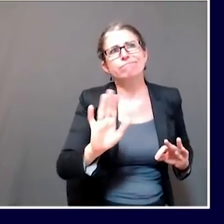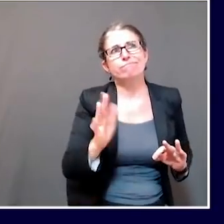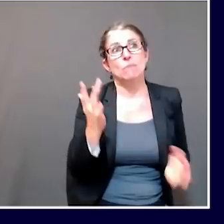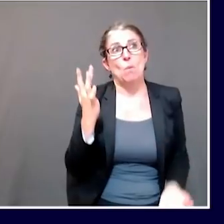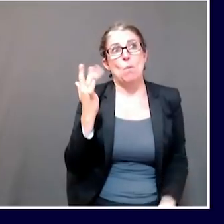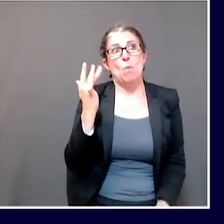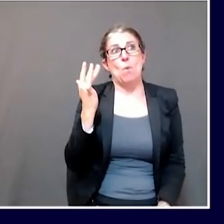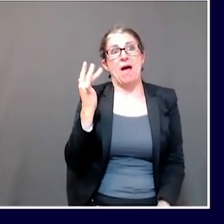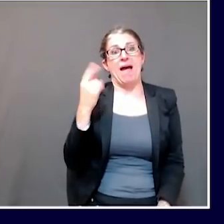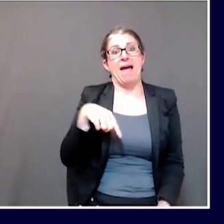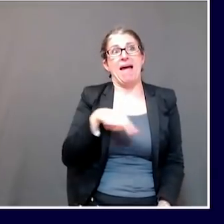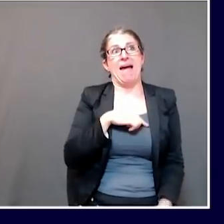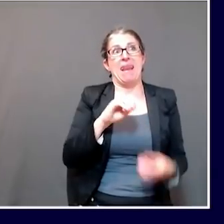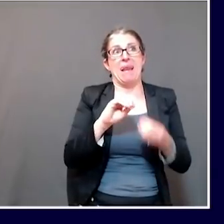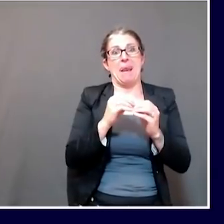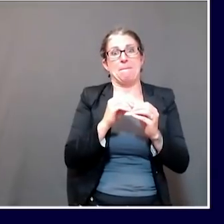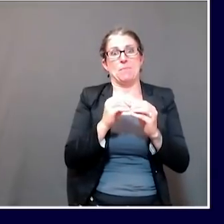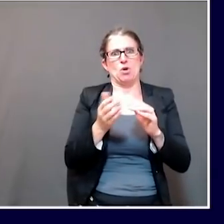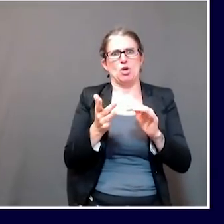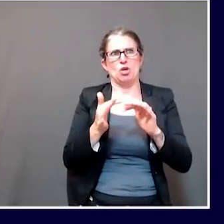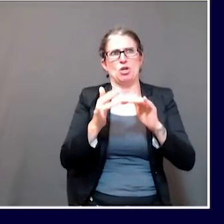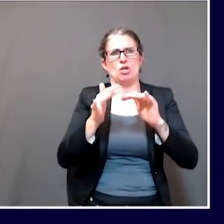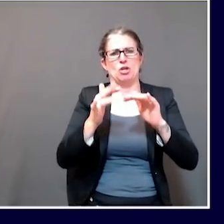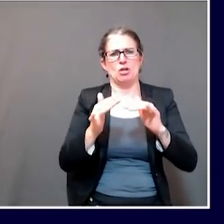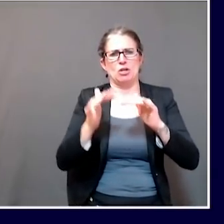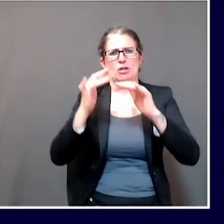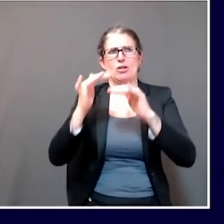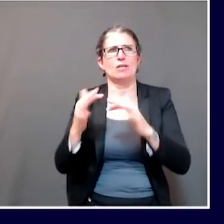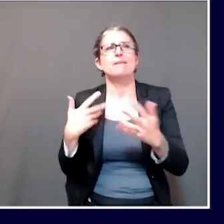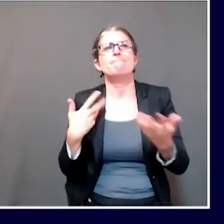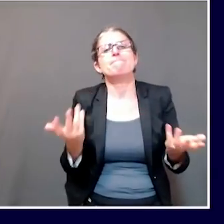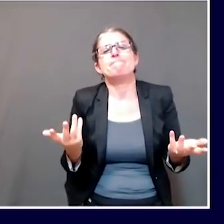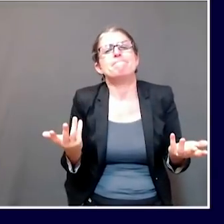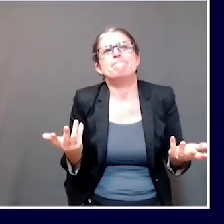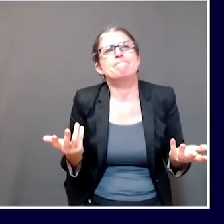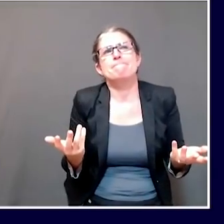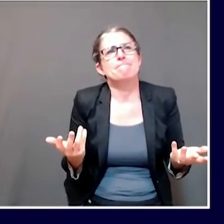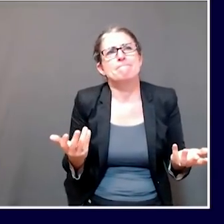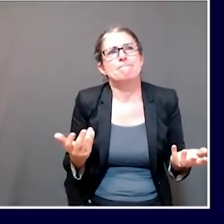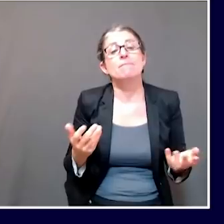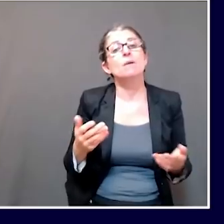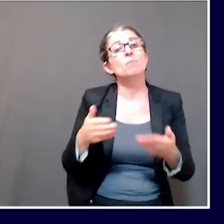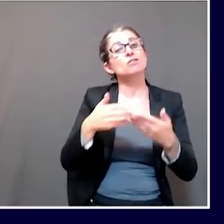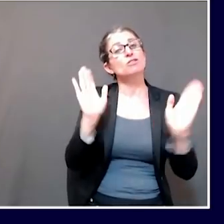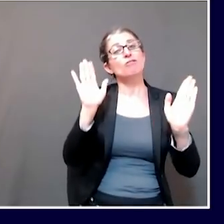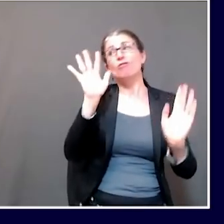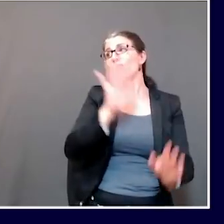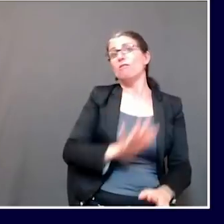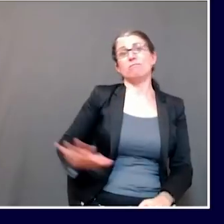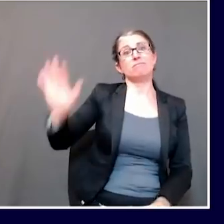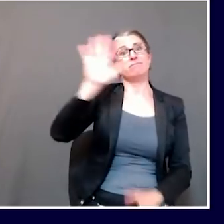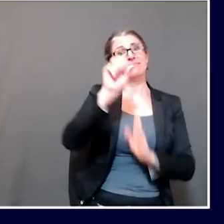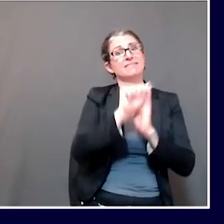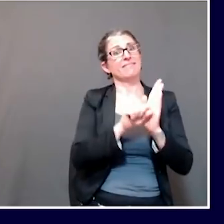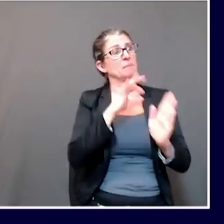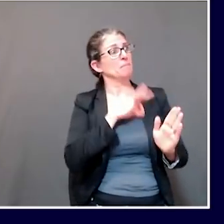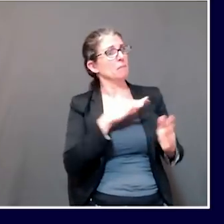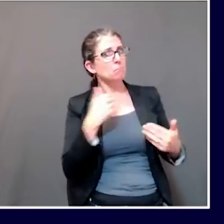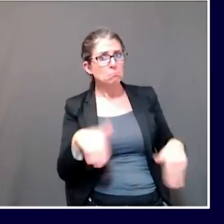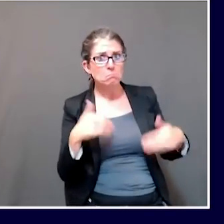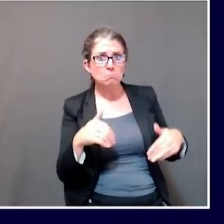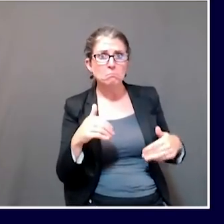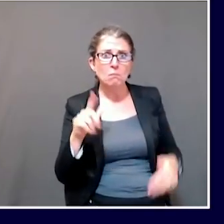the overall rates of disease have been low, suggesting that individuals are not symptomatic and thus